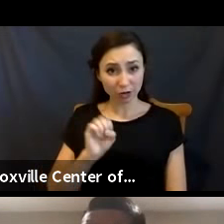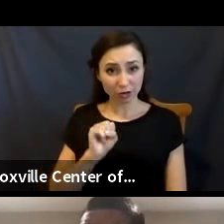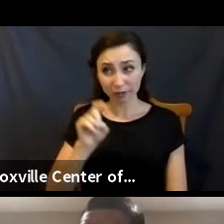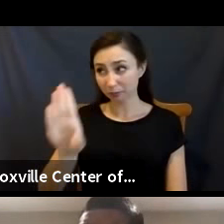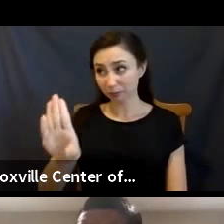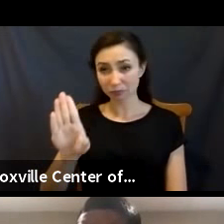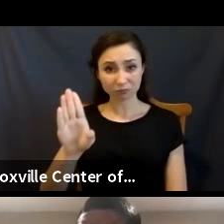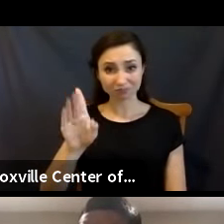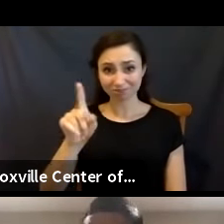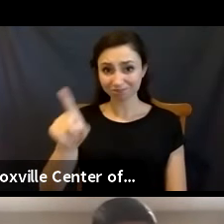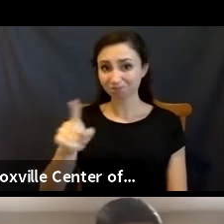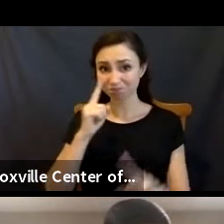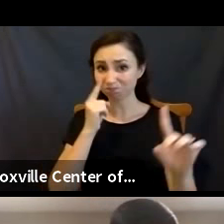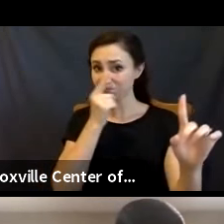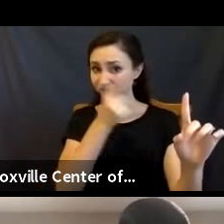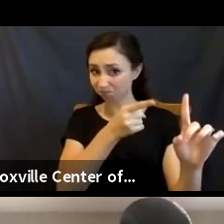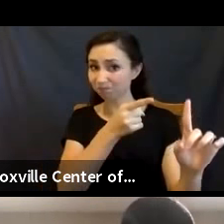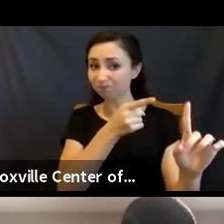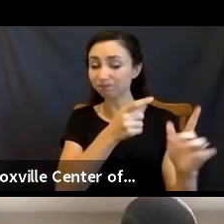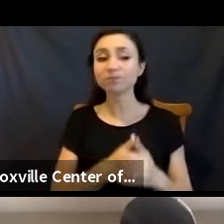that our